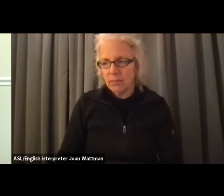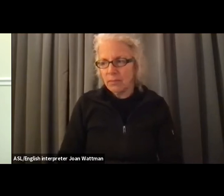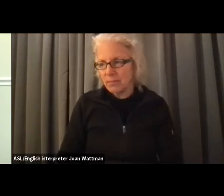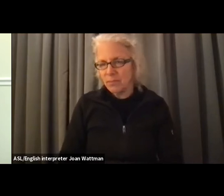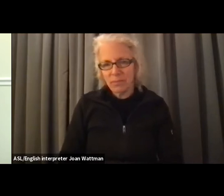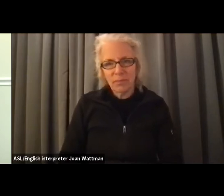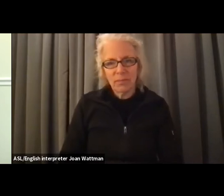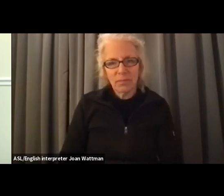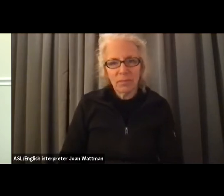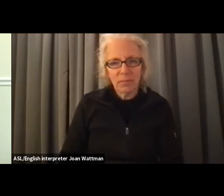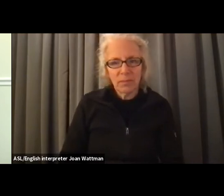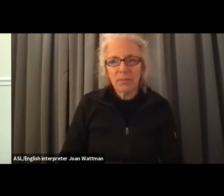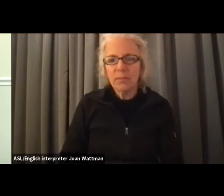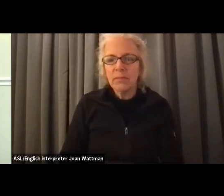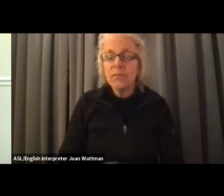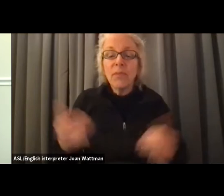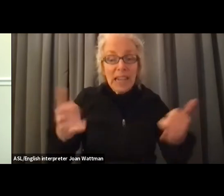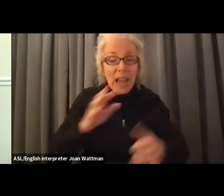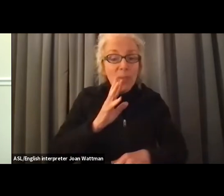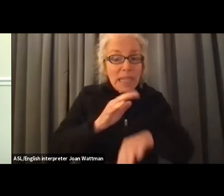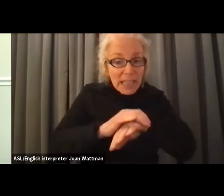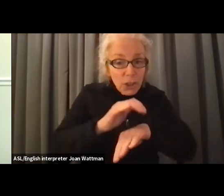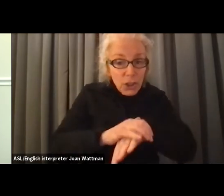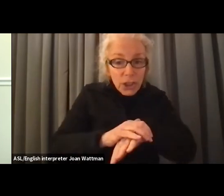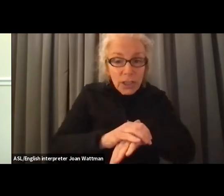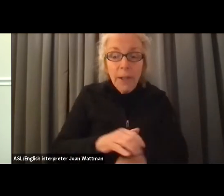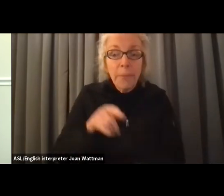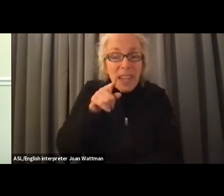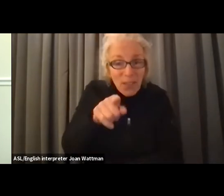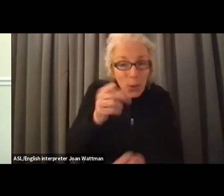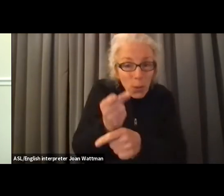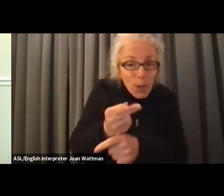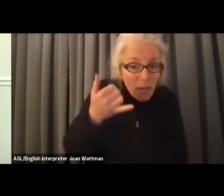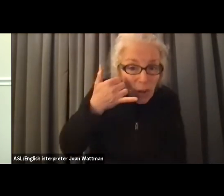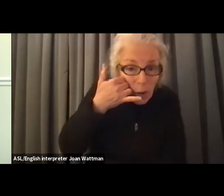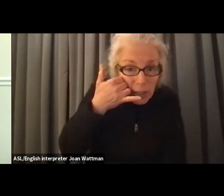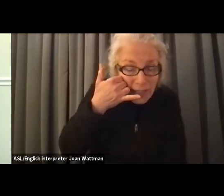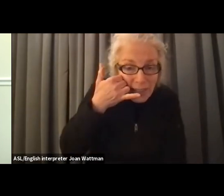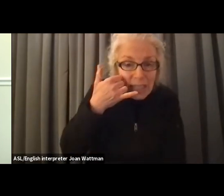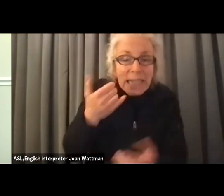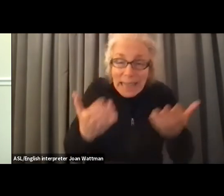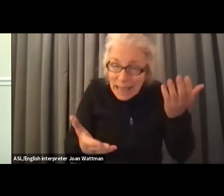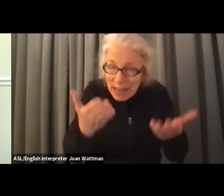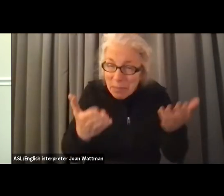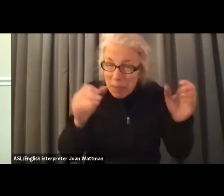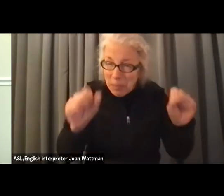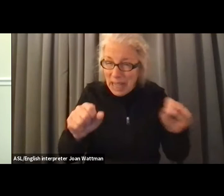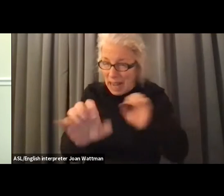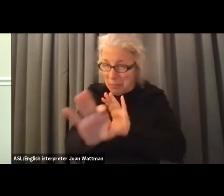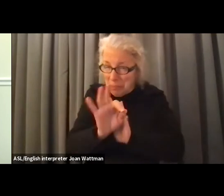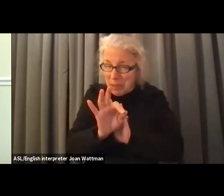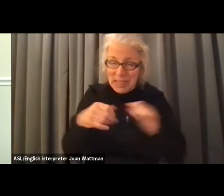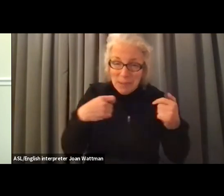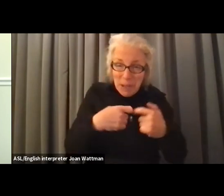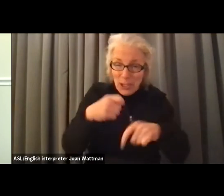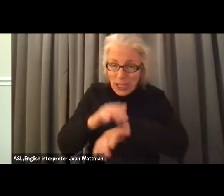apropiadamente. So if you are joining through a phone, you might be able to select that option